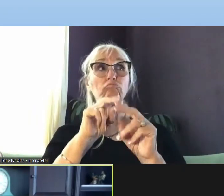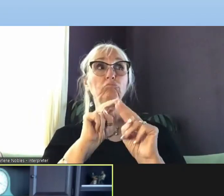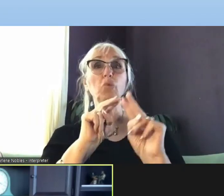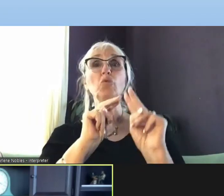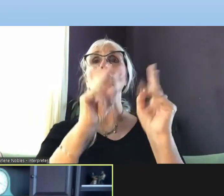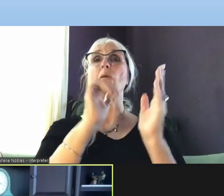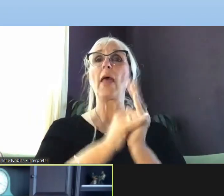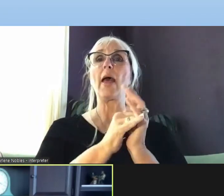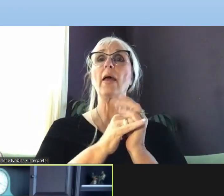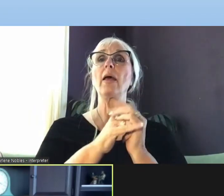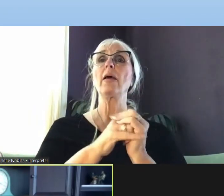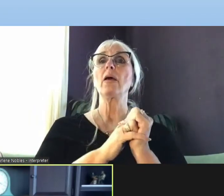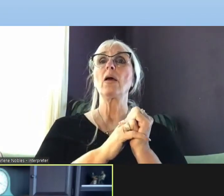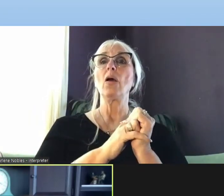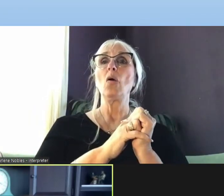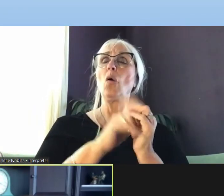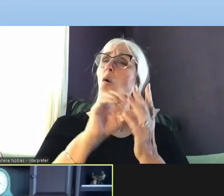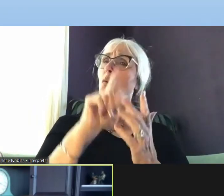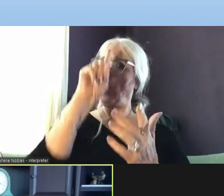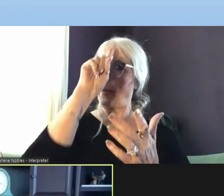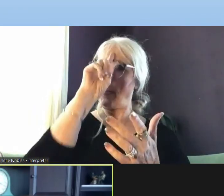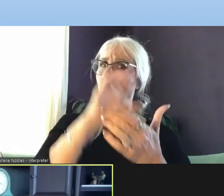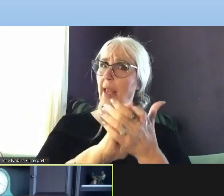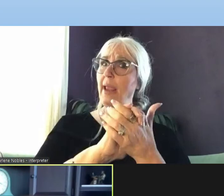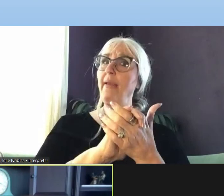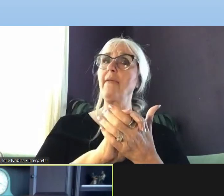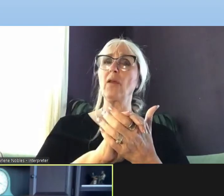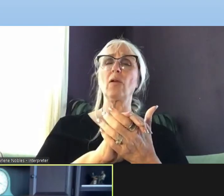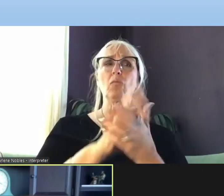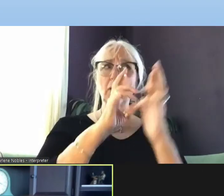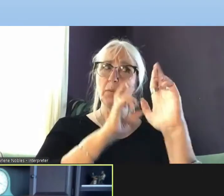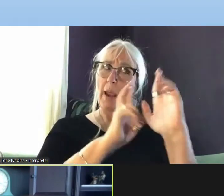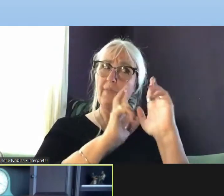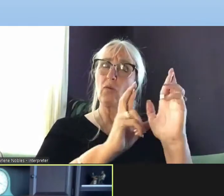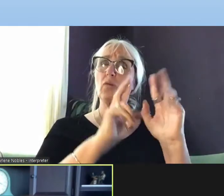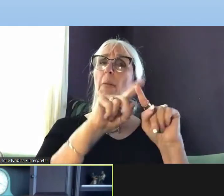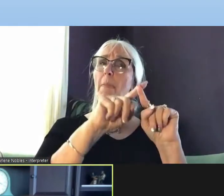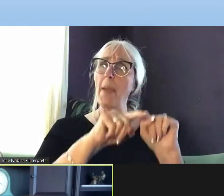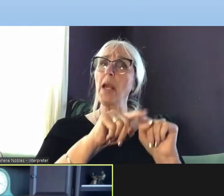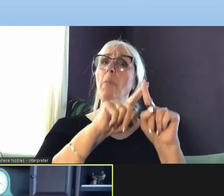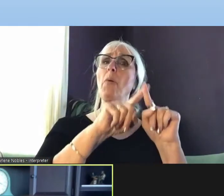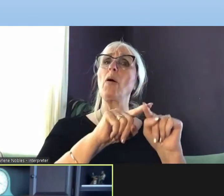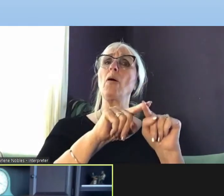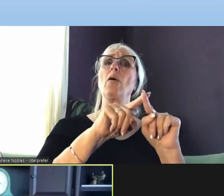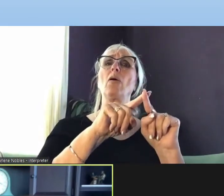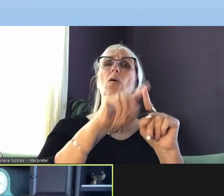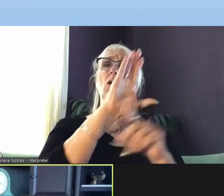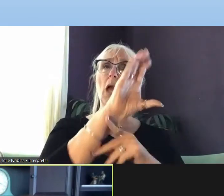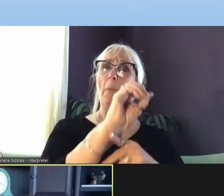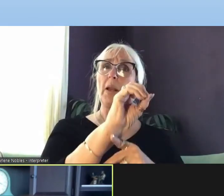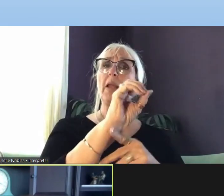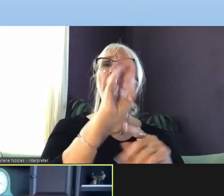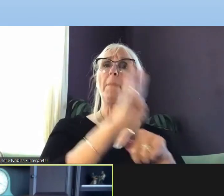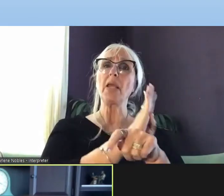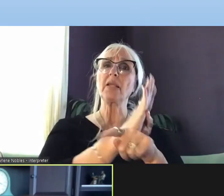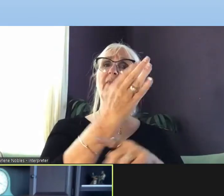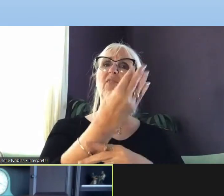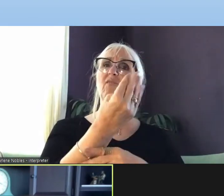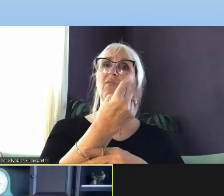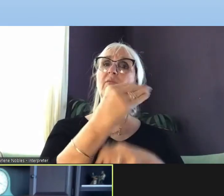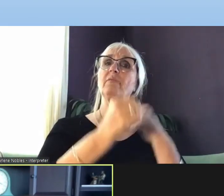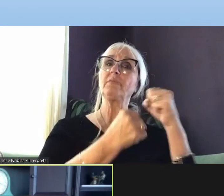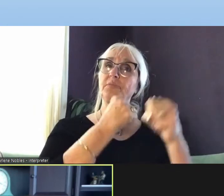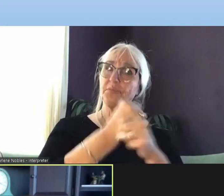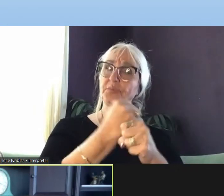We have found, we believe them to be a reputable company. They have been in business for 14 years. They have